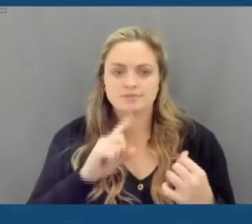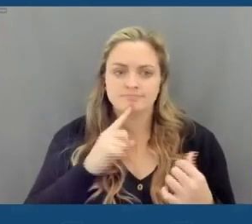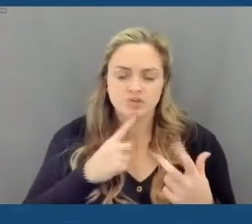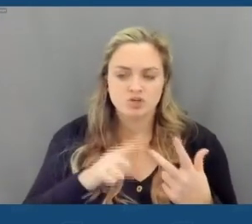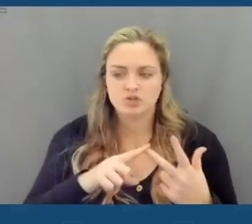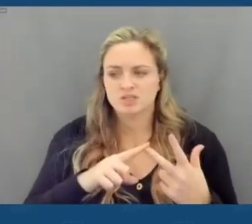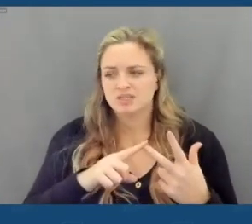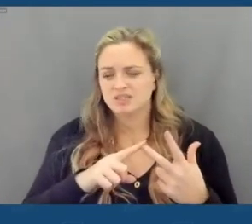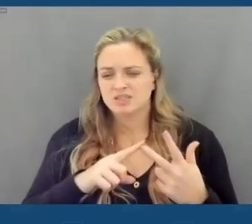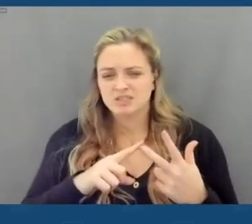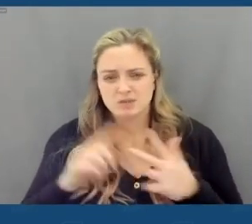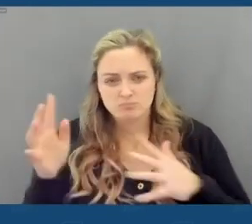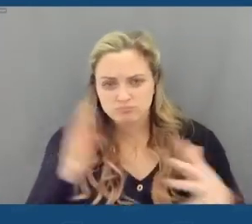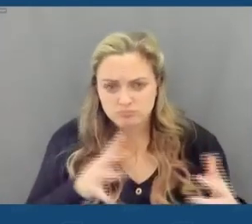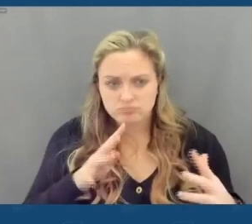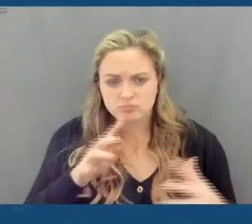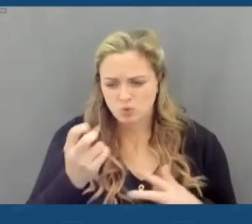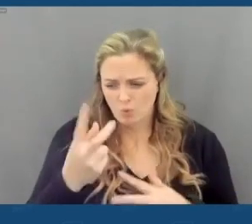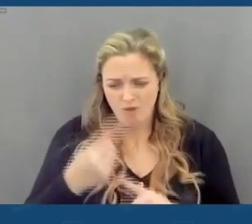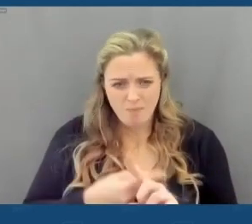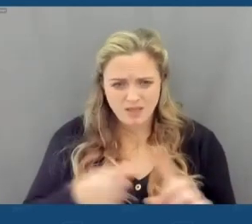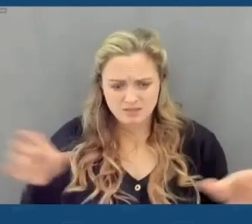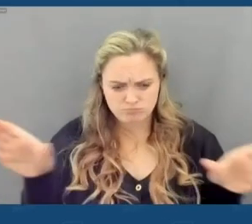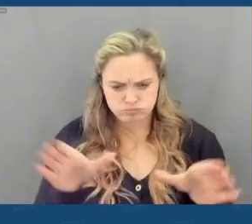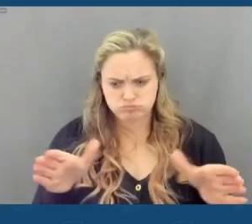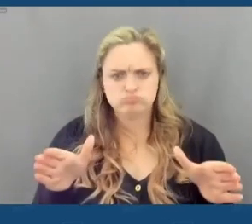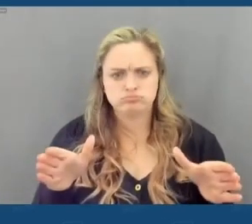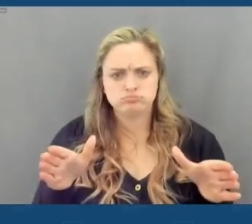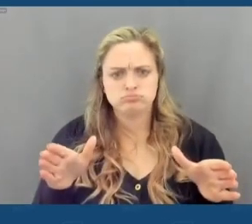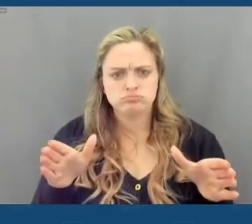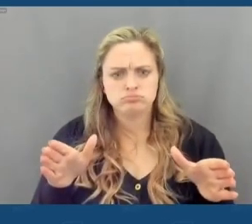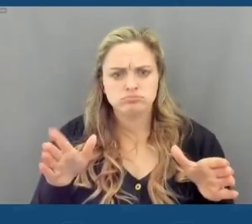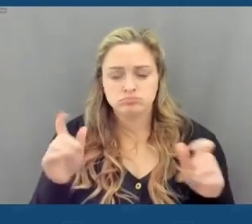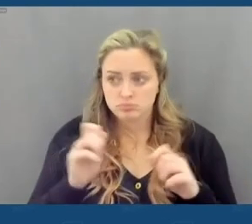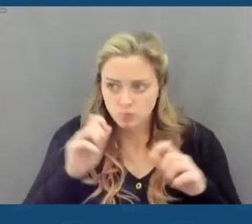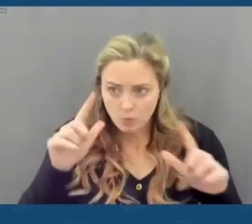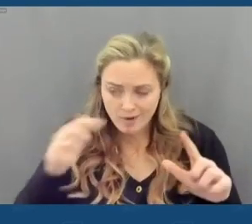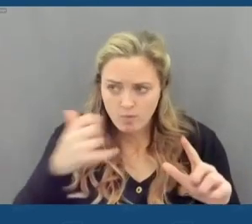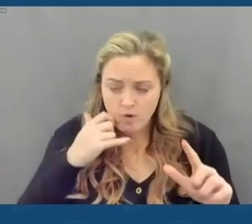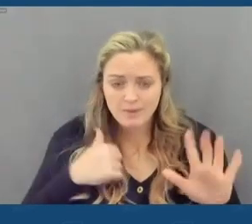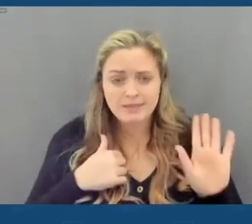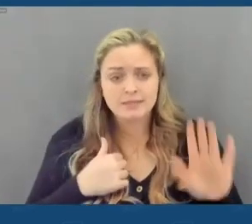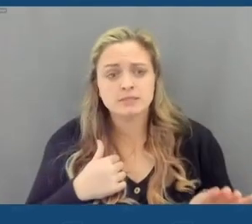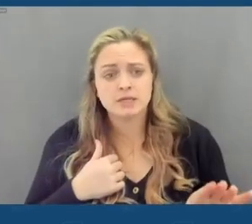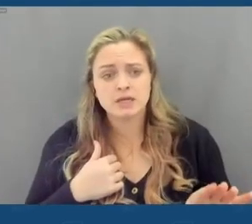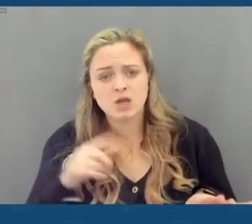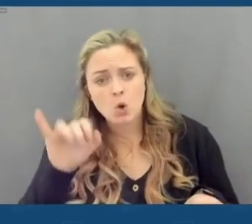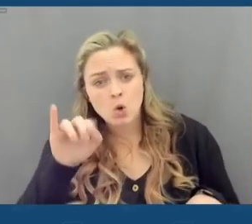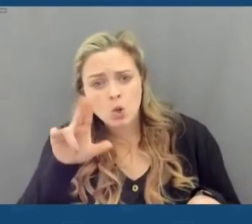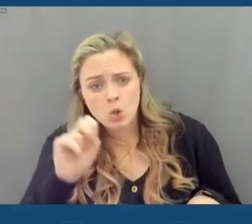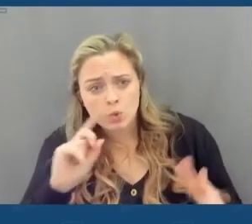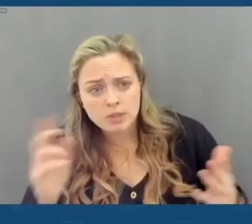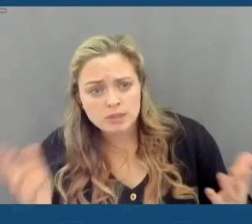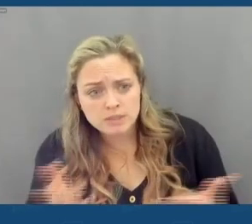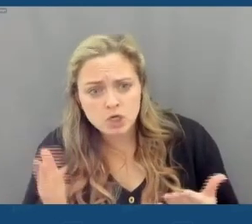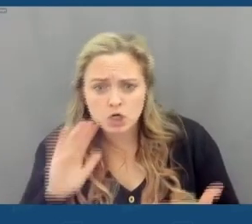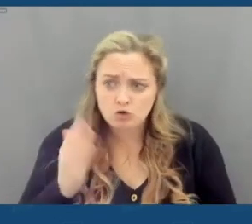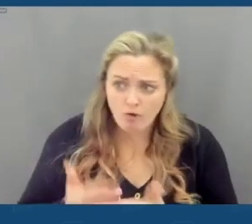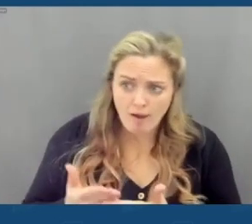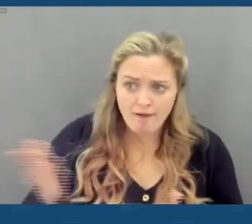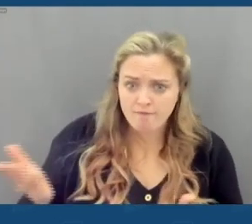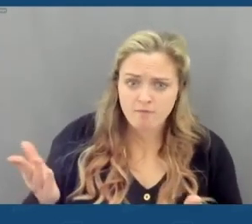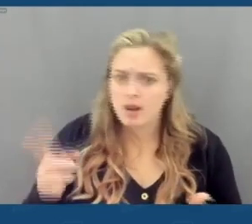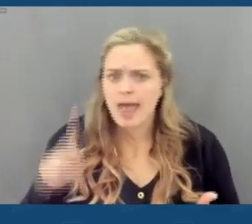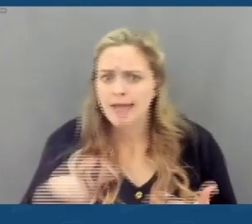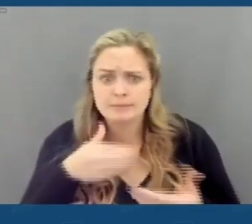in a 12-month period. So I literally wake up when they call me and say, are the locusts here yet? Have they arrived? I'm waiting for the locusts, because that's got to be